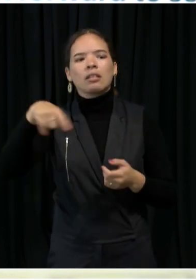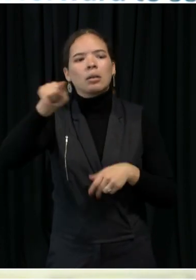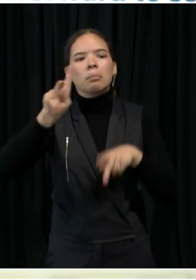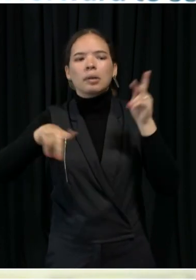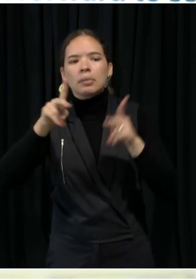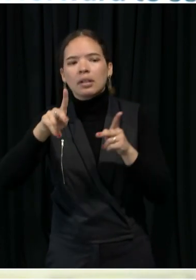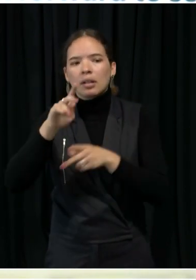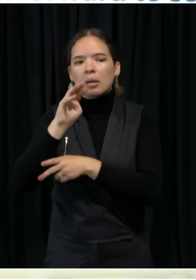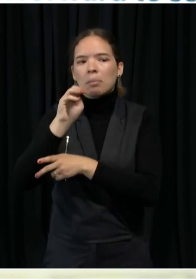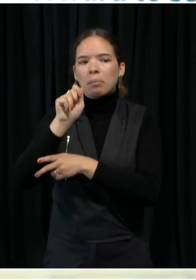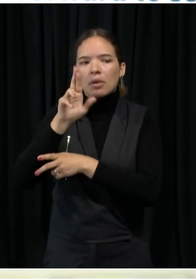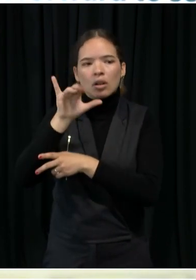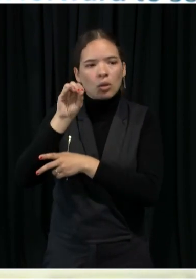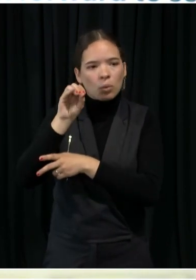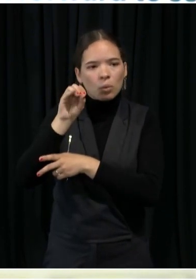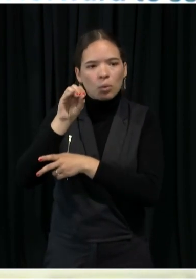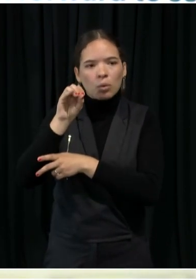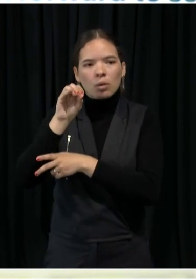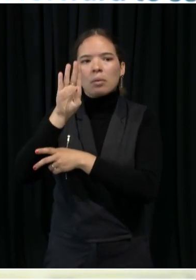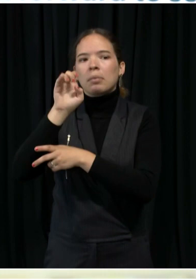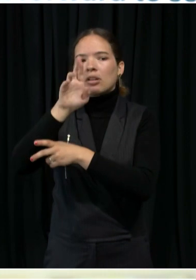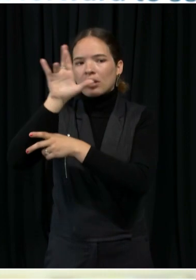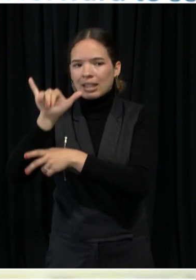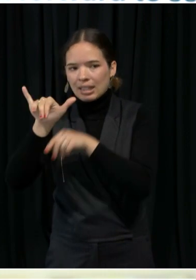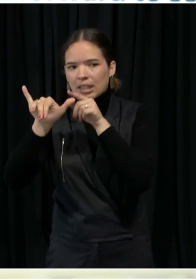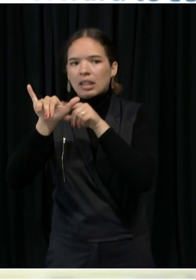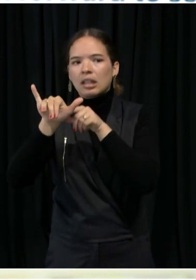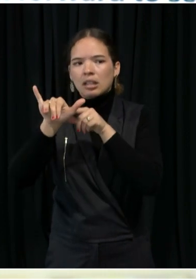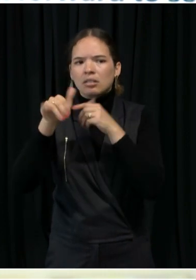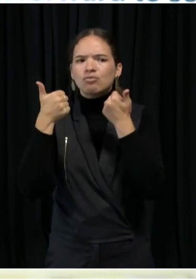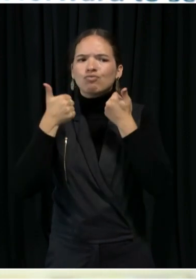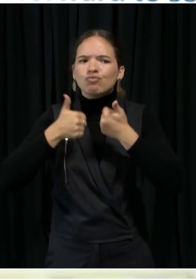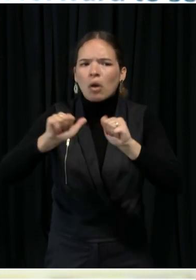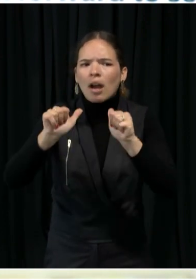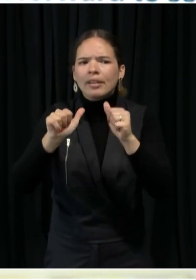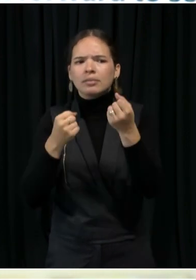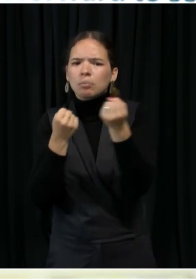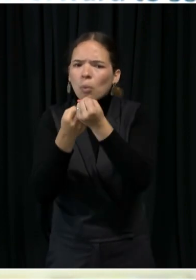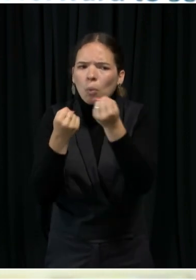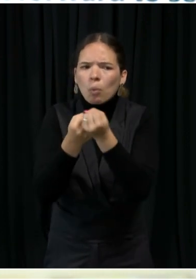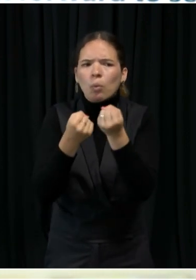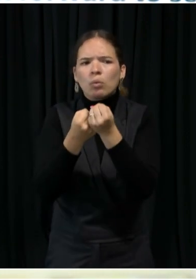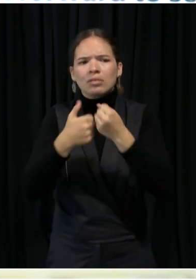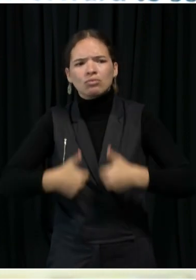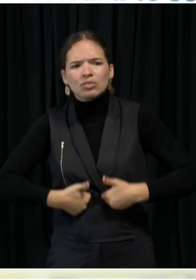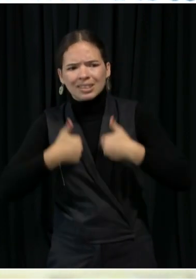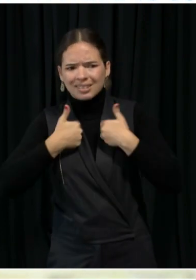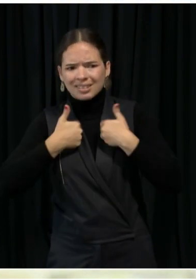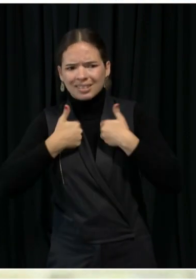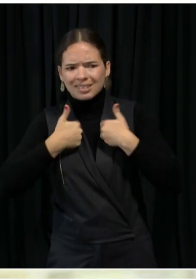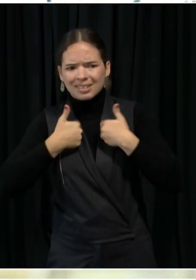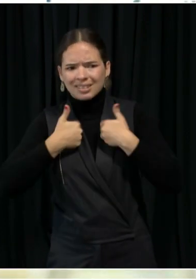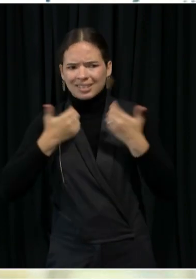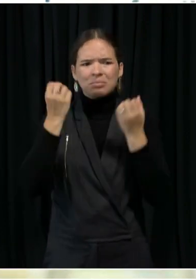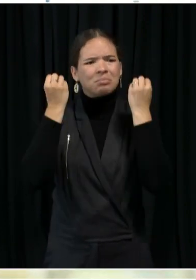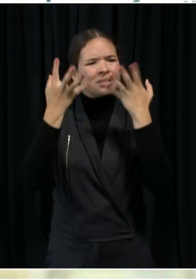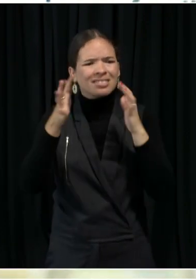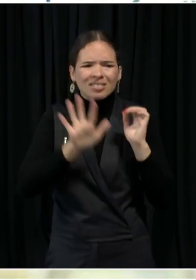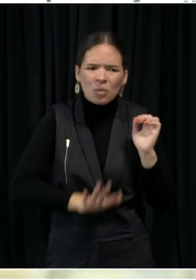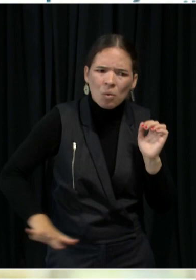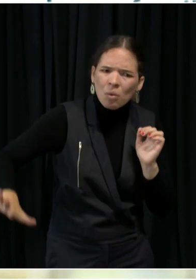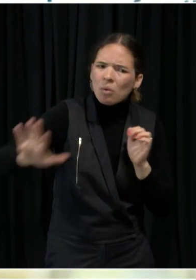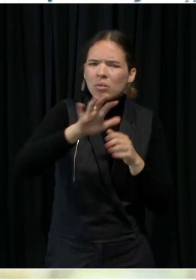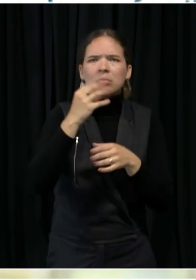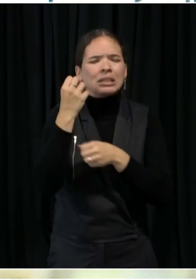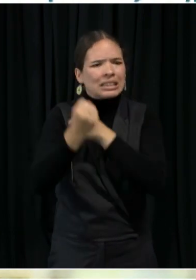gap and fought for those underprivileged residents here in D.C. for many years. And so we stand on great shoulders. So I'm